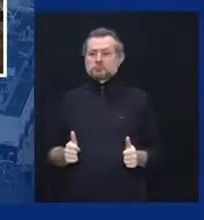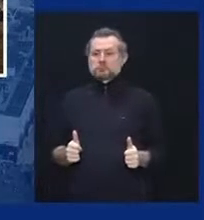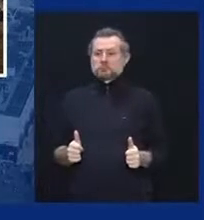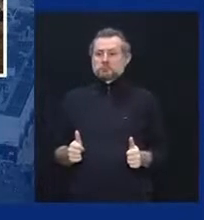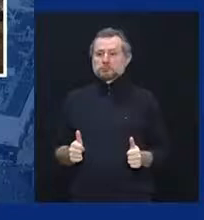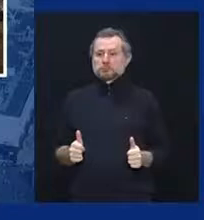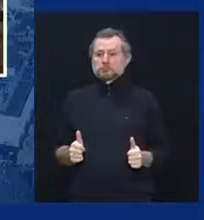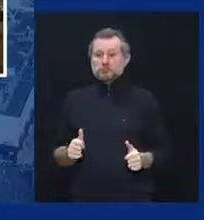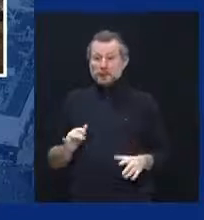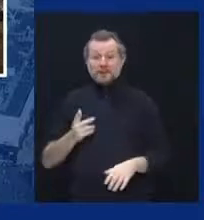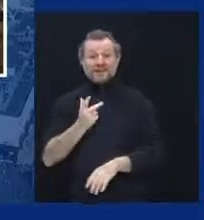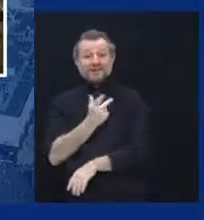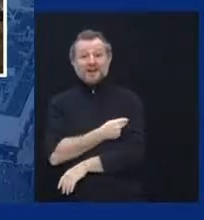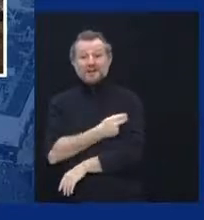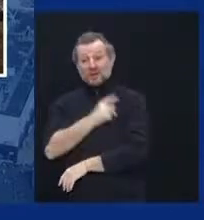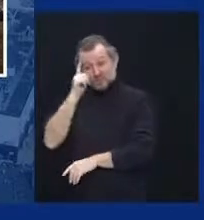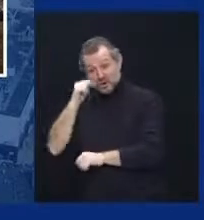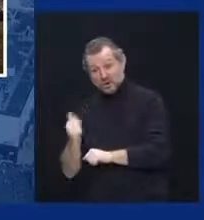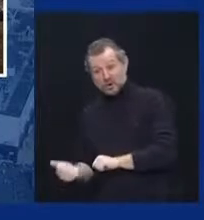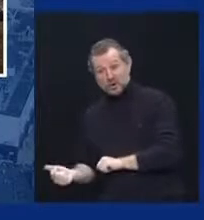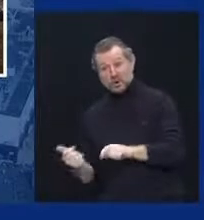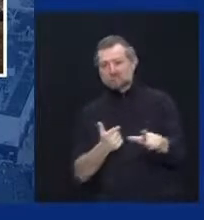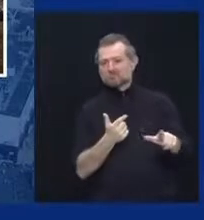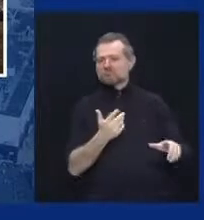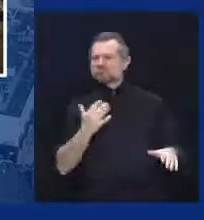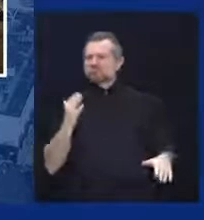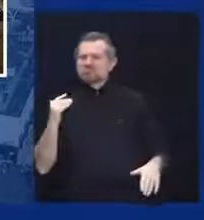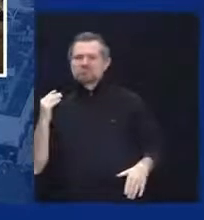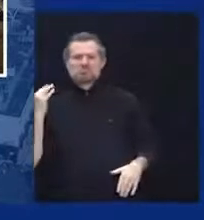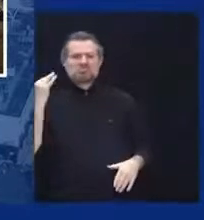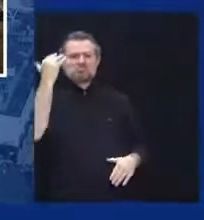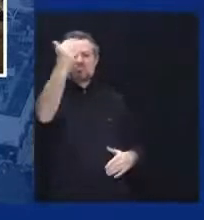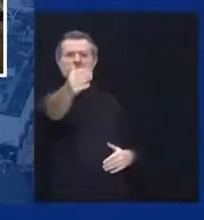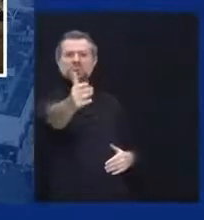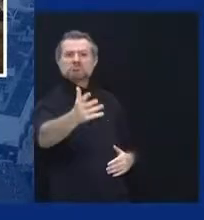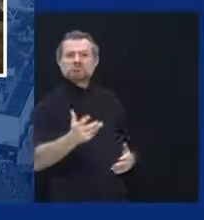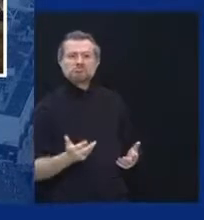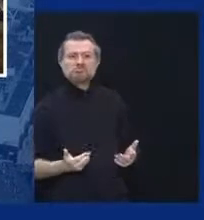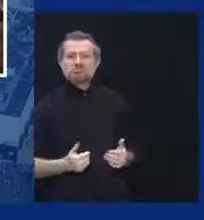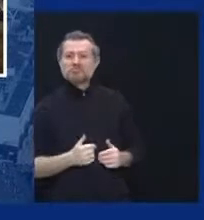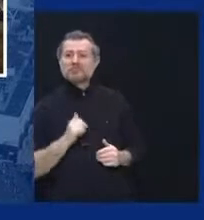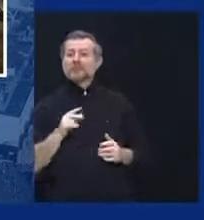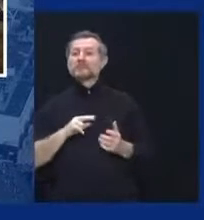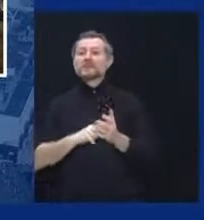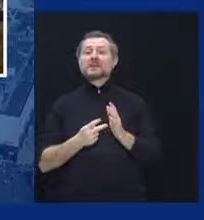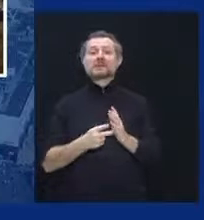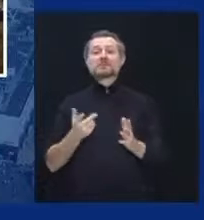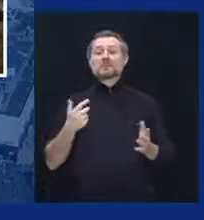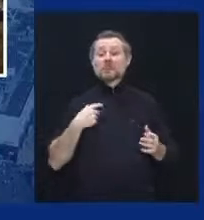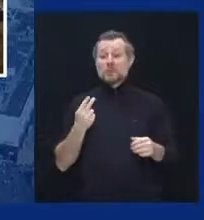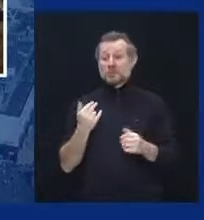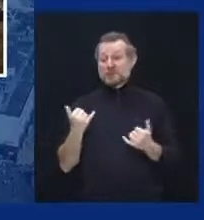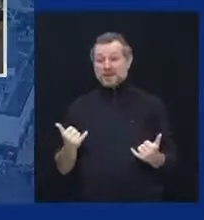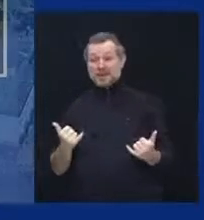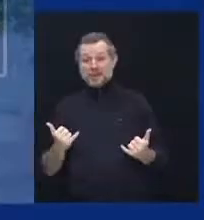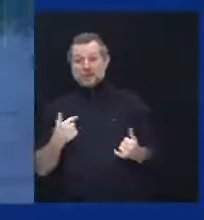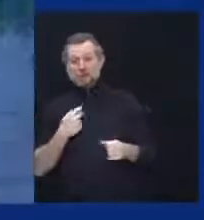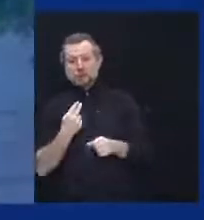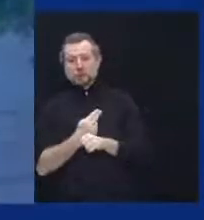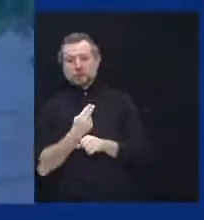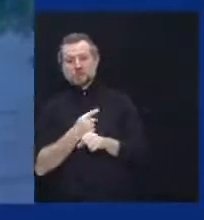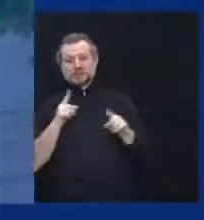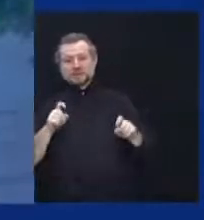for many, many months. In New York, we want to use testing as the